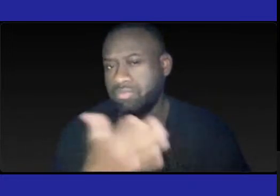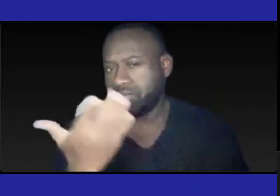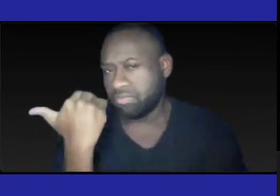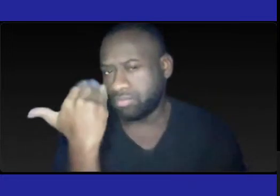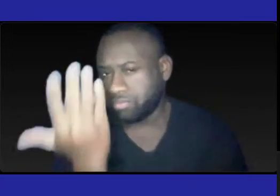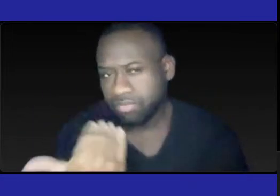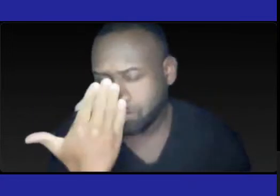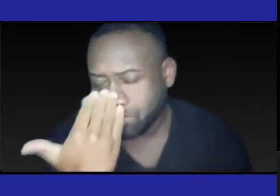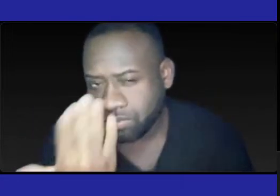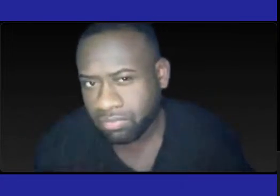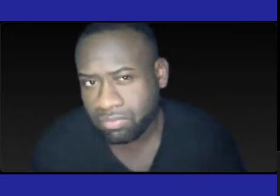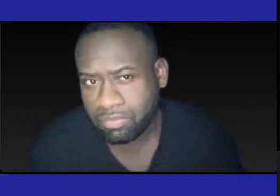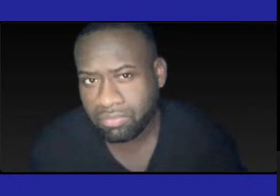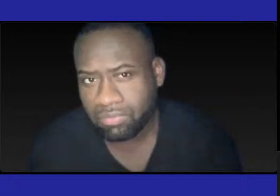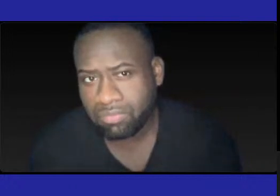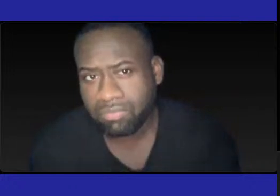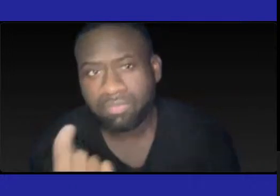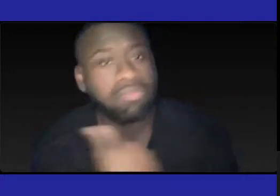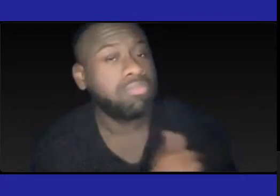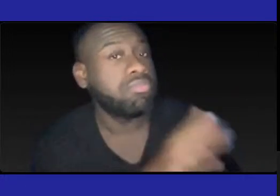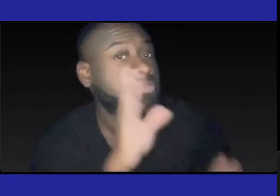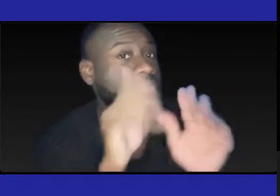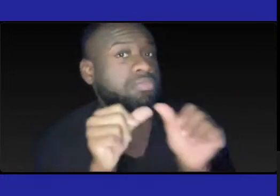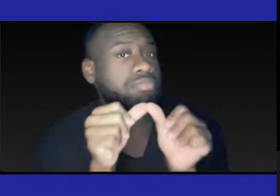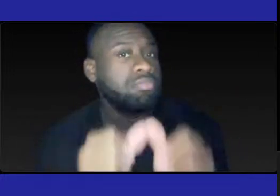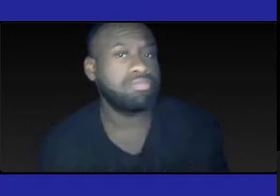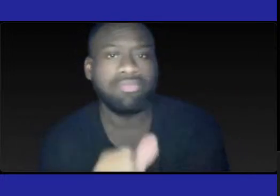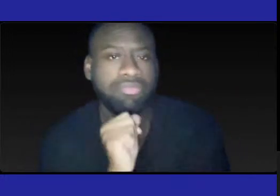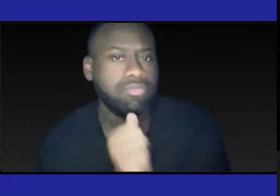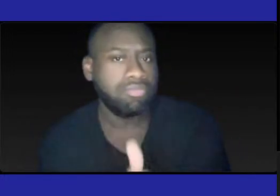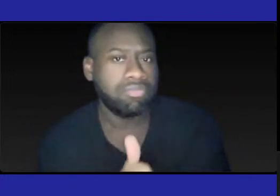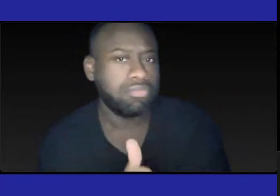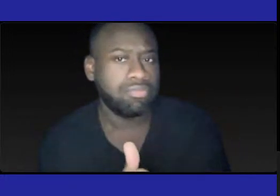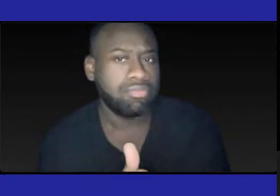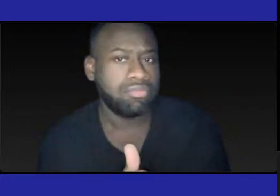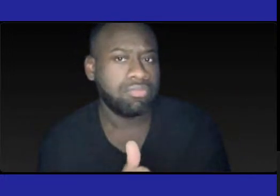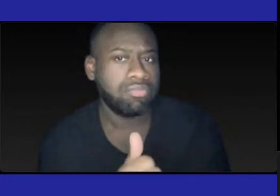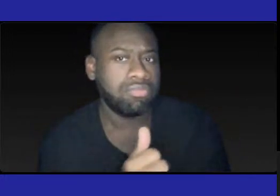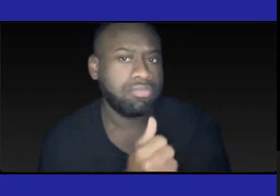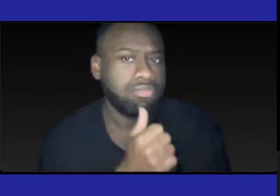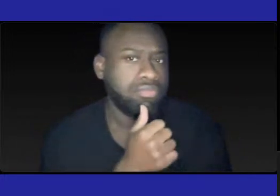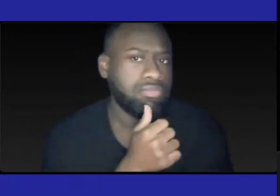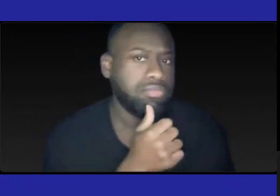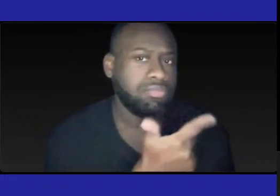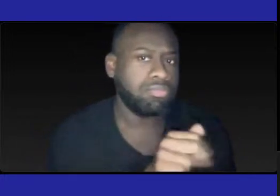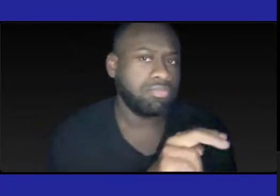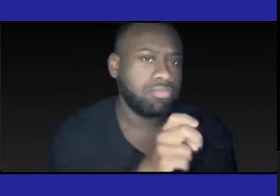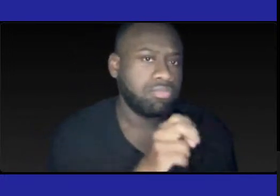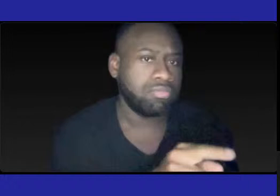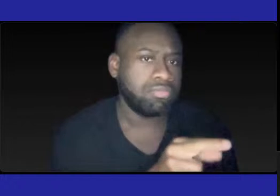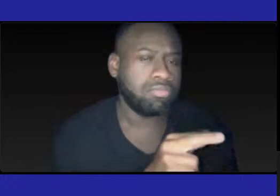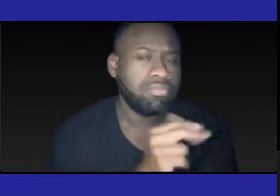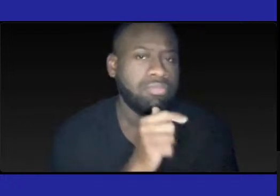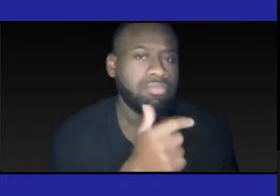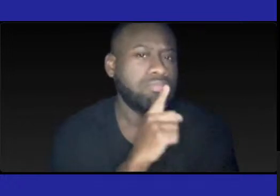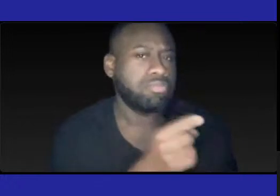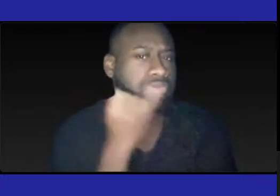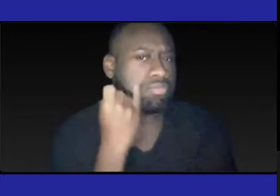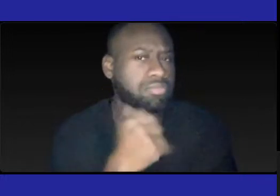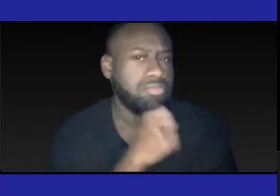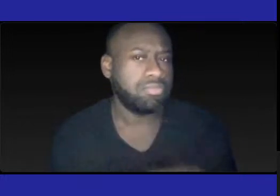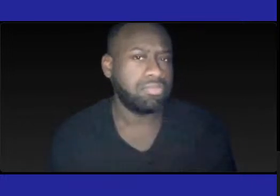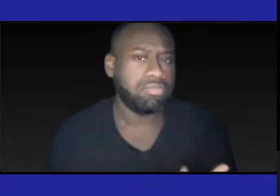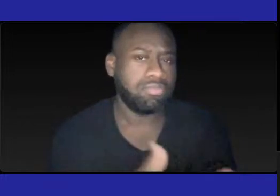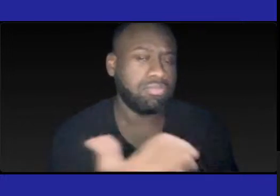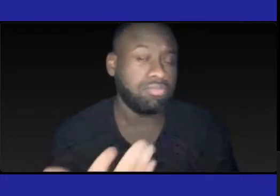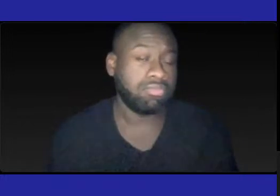at longevity, but not by, but probably by gender, but I don't know if we've done it by reproductive age. Just